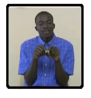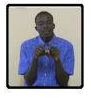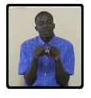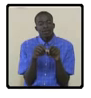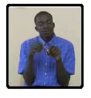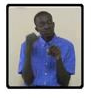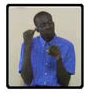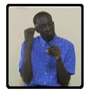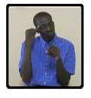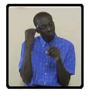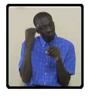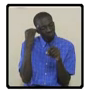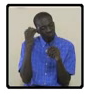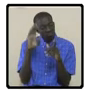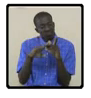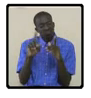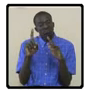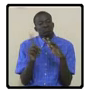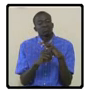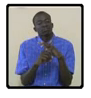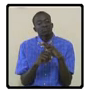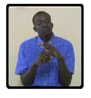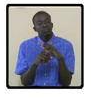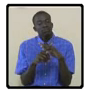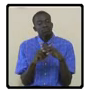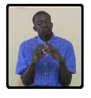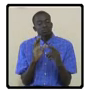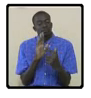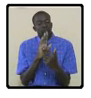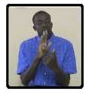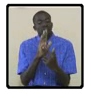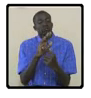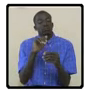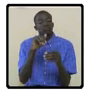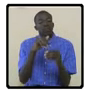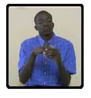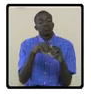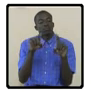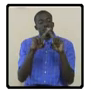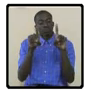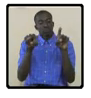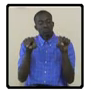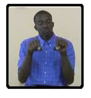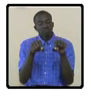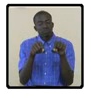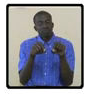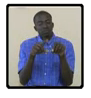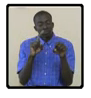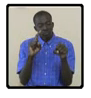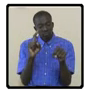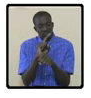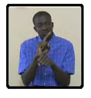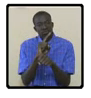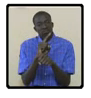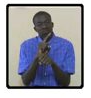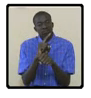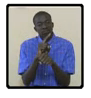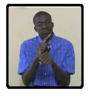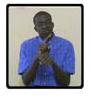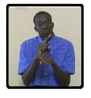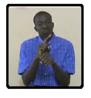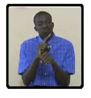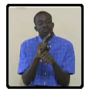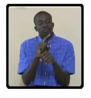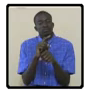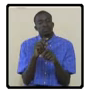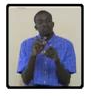The theory of what happens inside the circuit is summarized by two concepts. The first is that